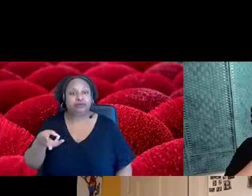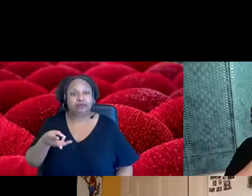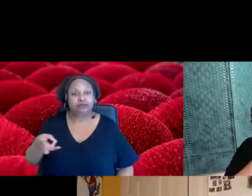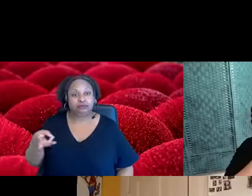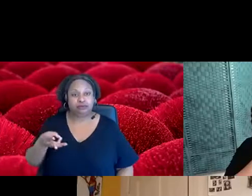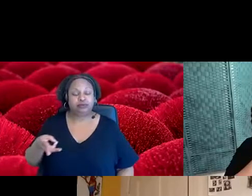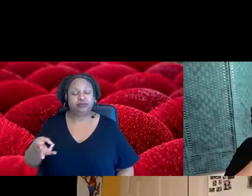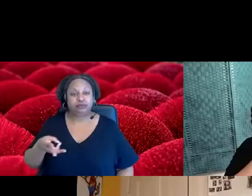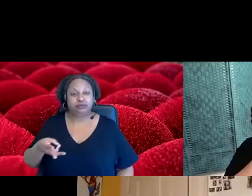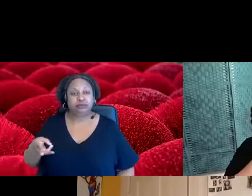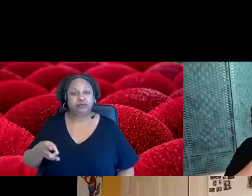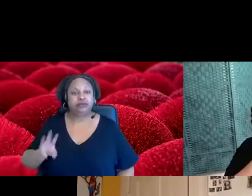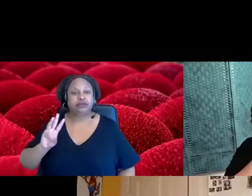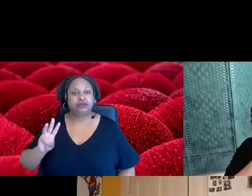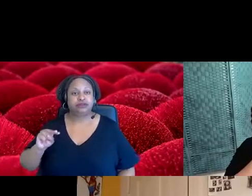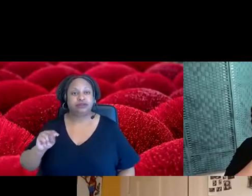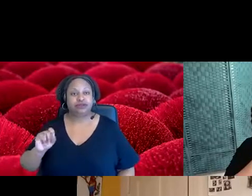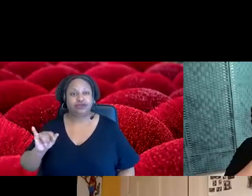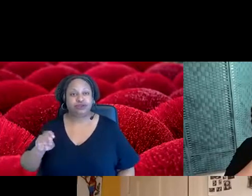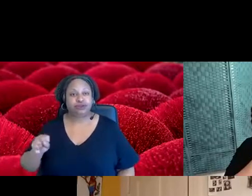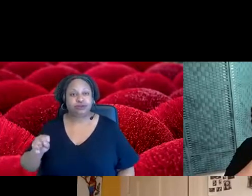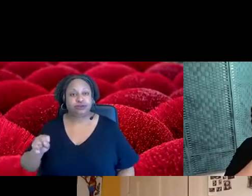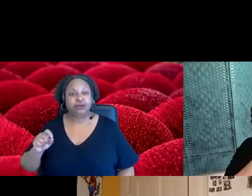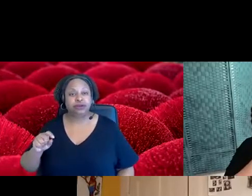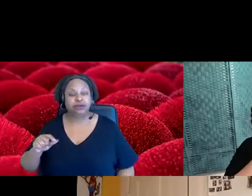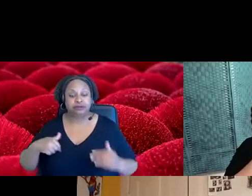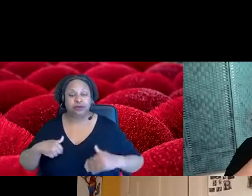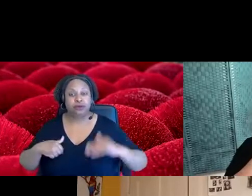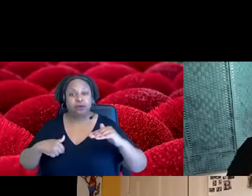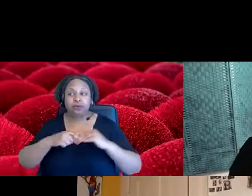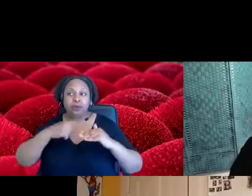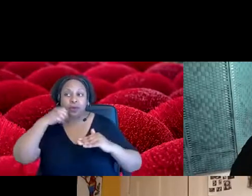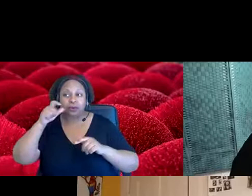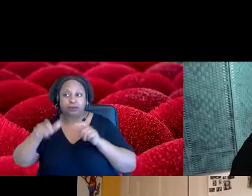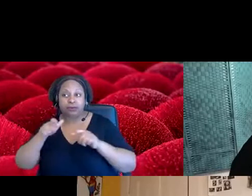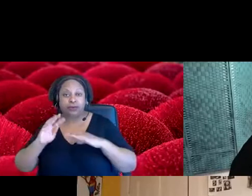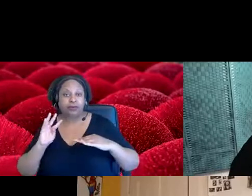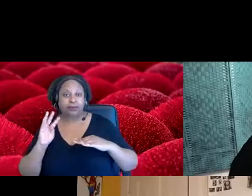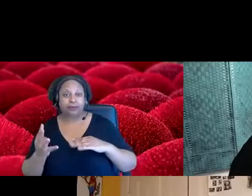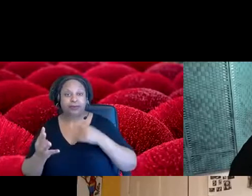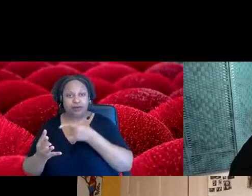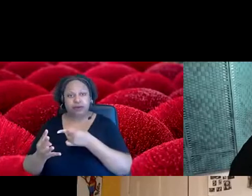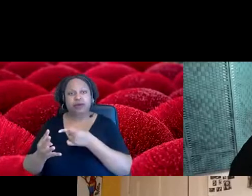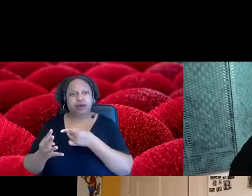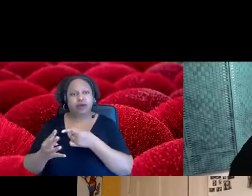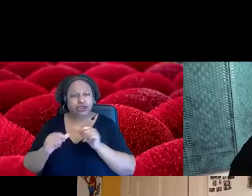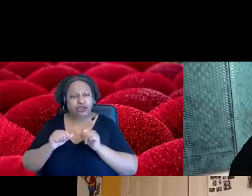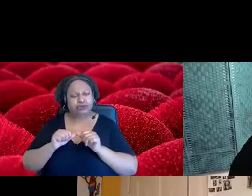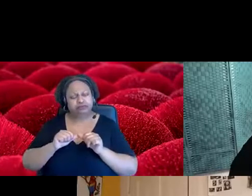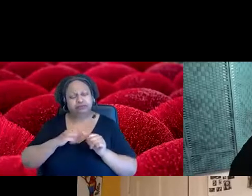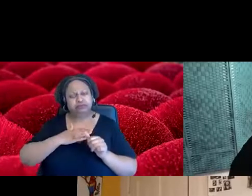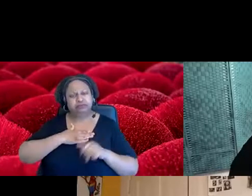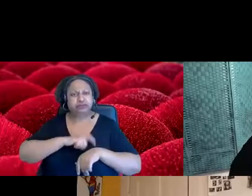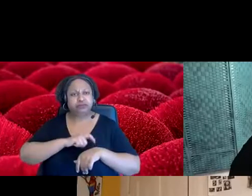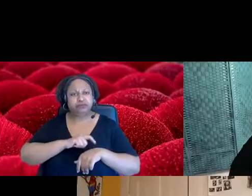grew up around a lot of older people. And there was a constant push to be in service, to be helping, to just sort